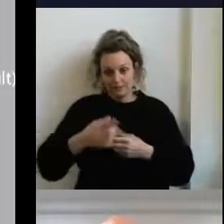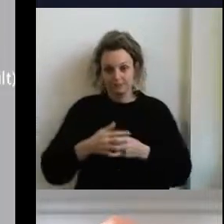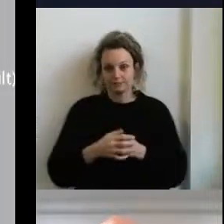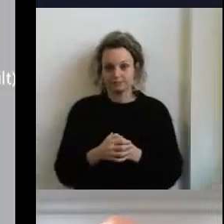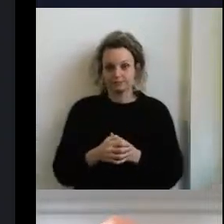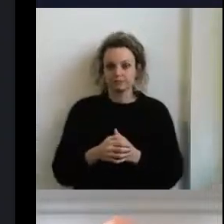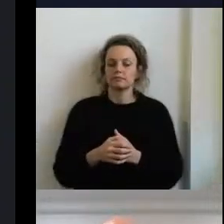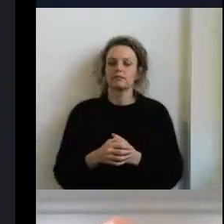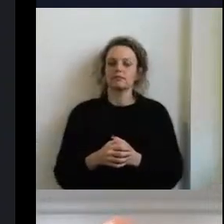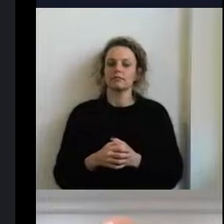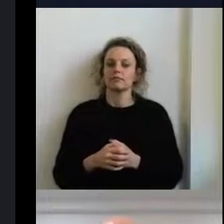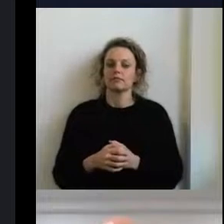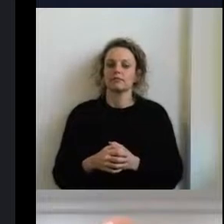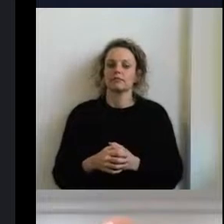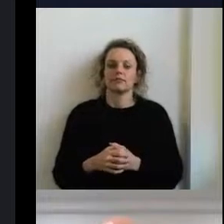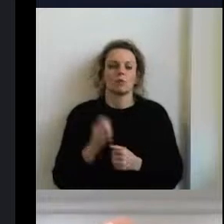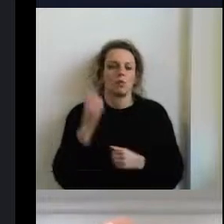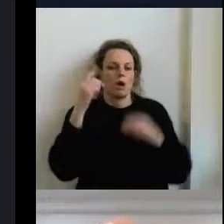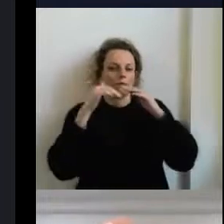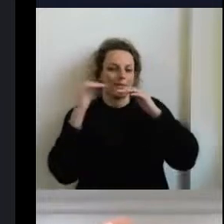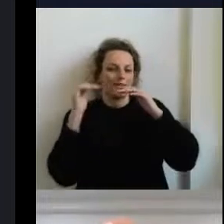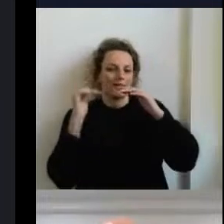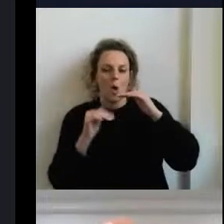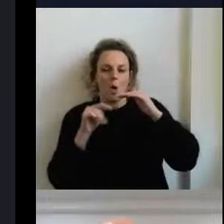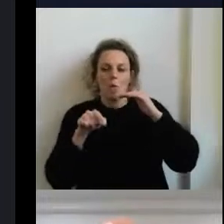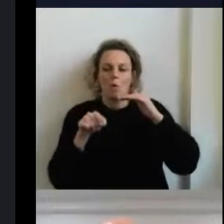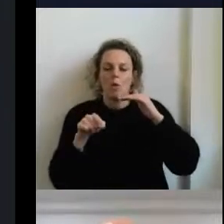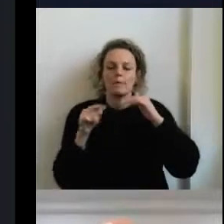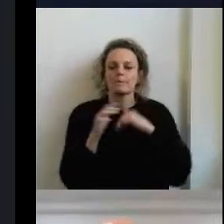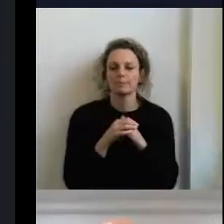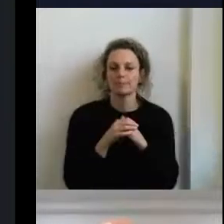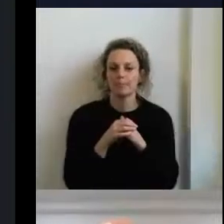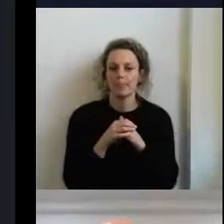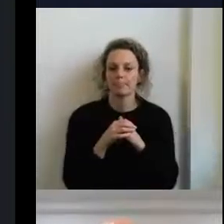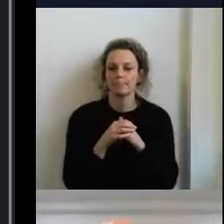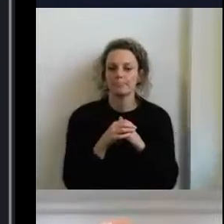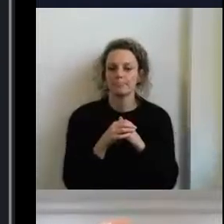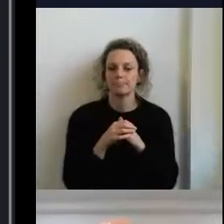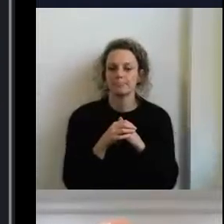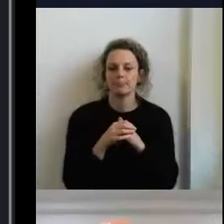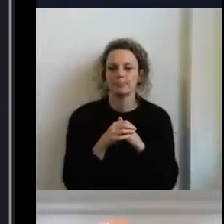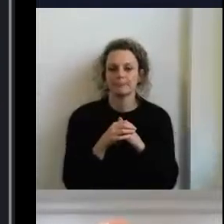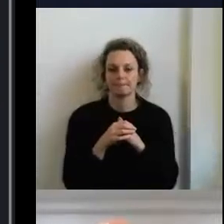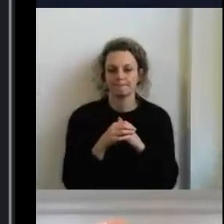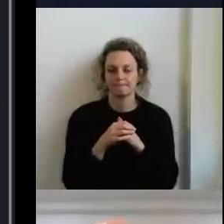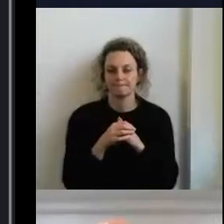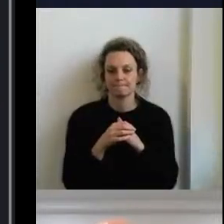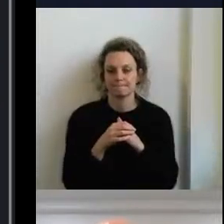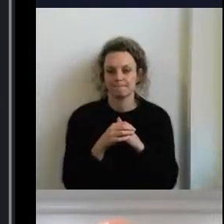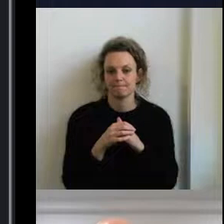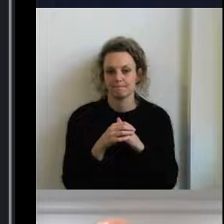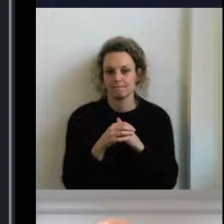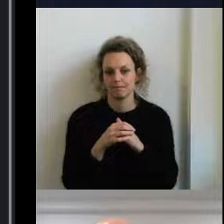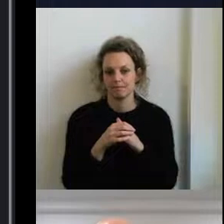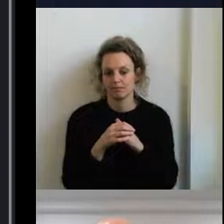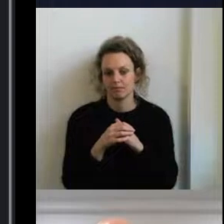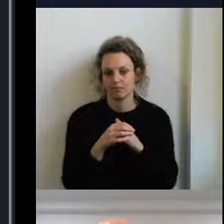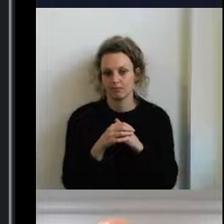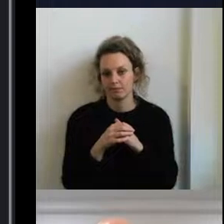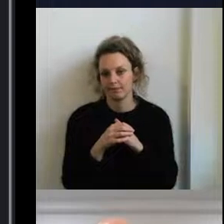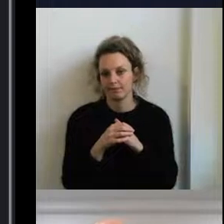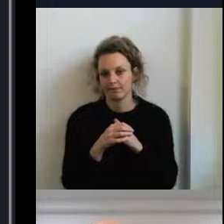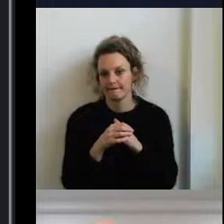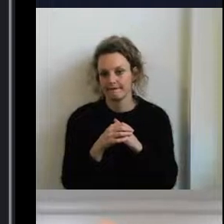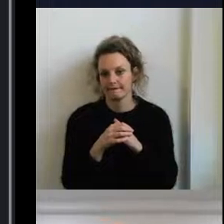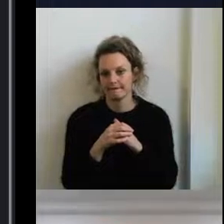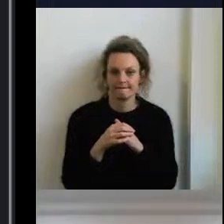in there. Go to the one below that, Hector. The one below. Yeah, I mean, I'm in the There one we with go. the increments. Oh, you were